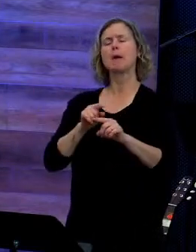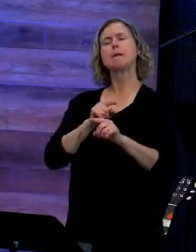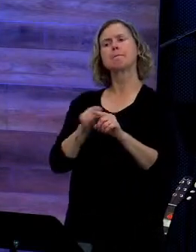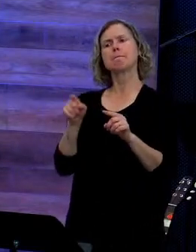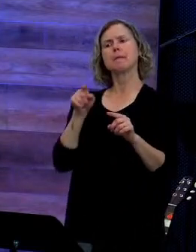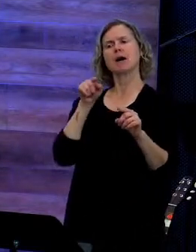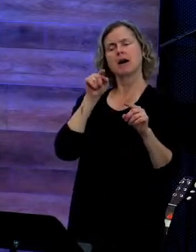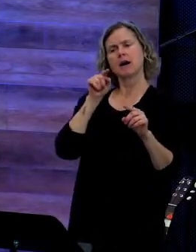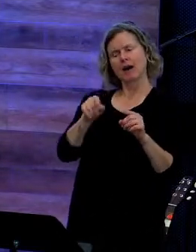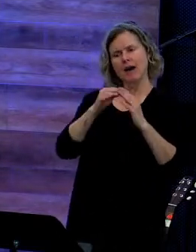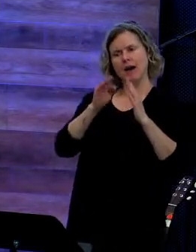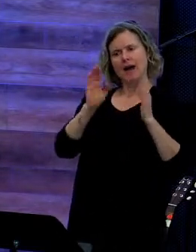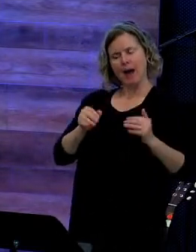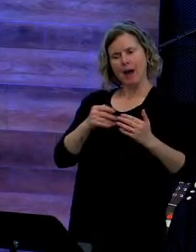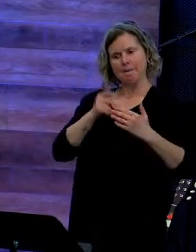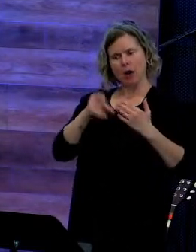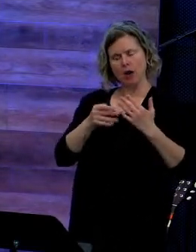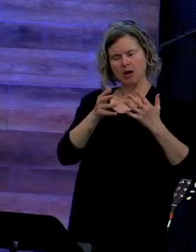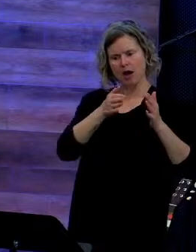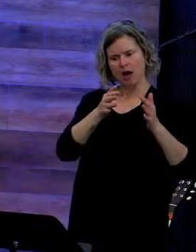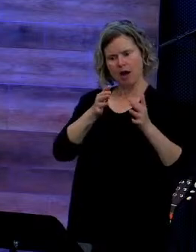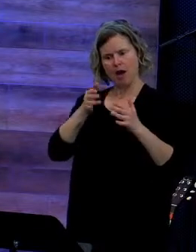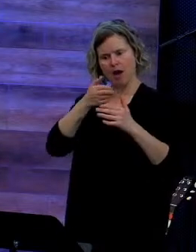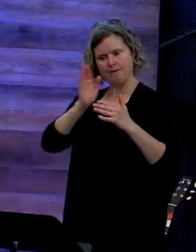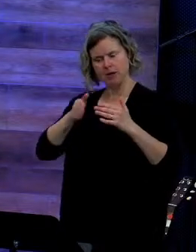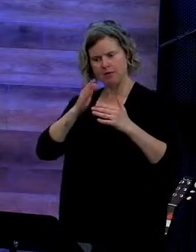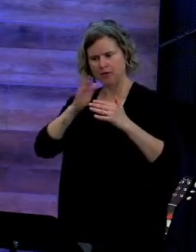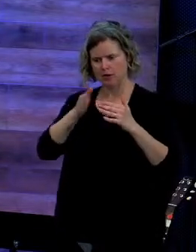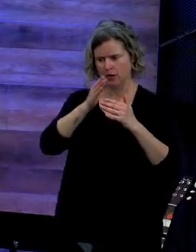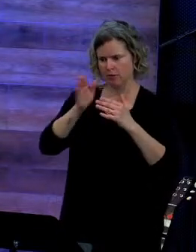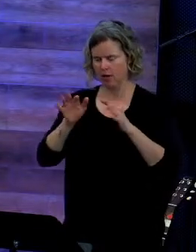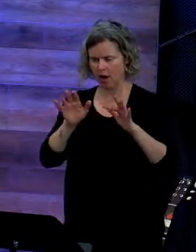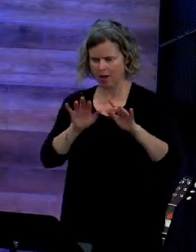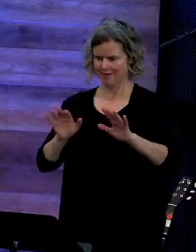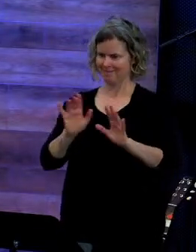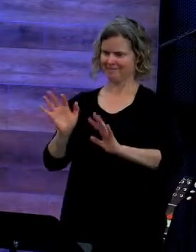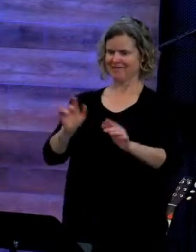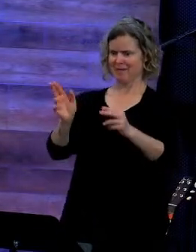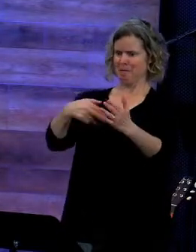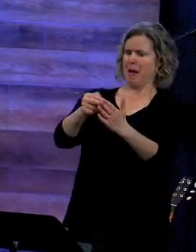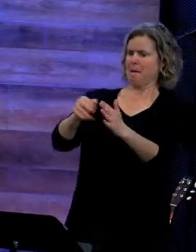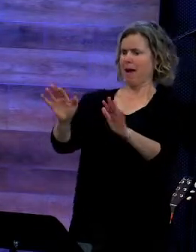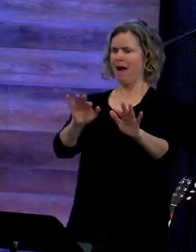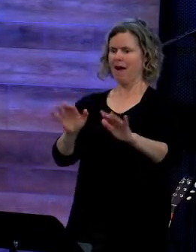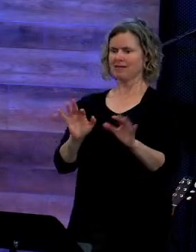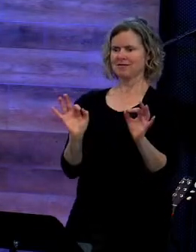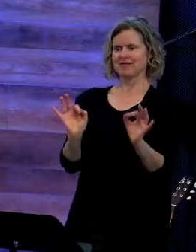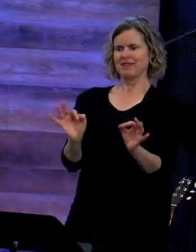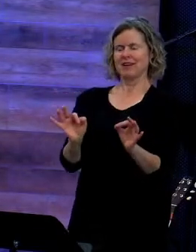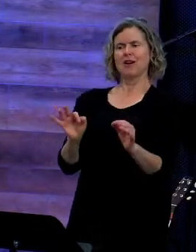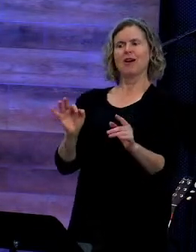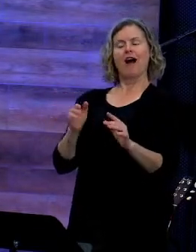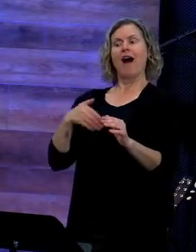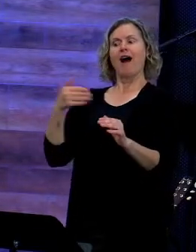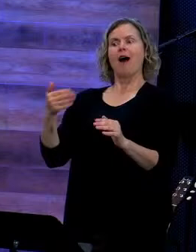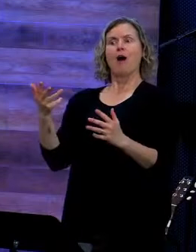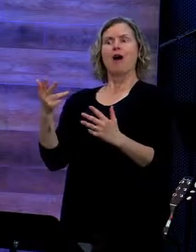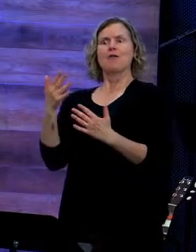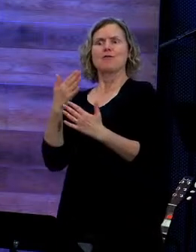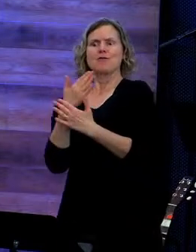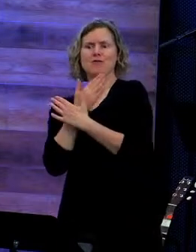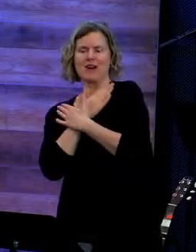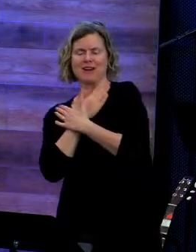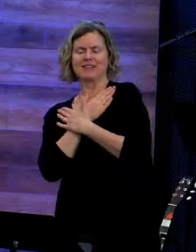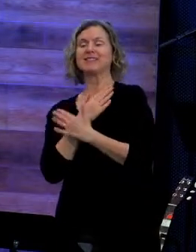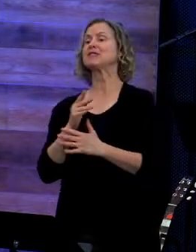when you're doing a house project. It's the moment when all the finishing touches are done. All of your, even the most